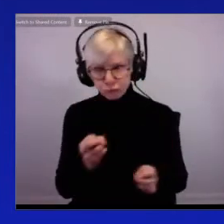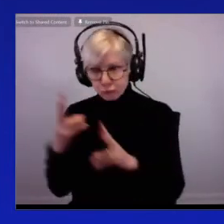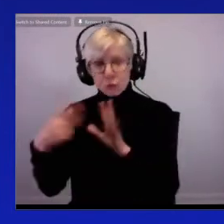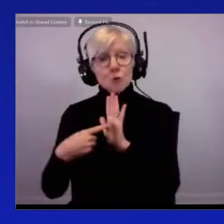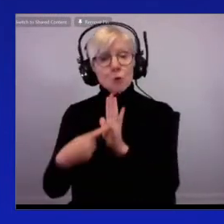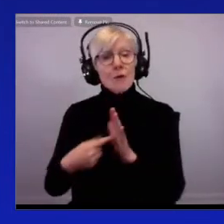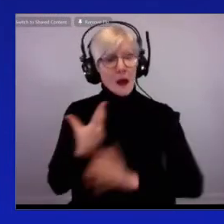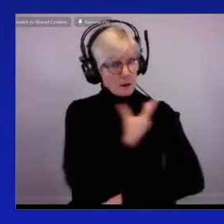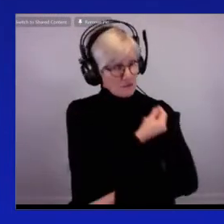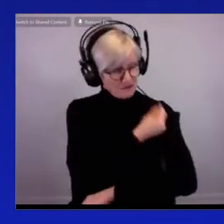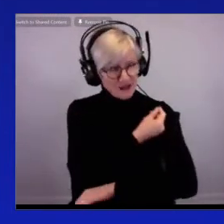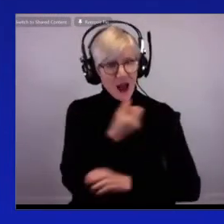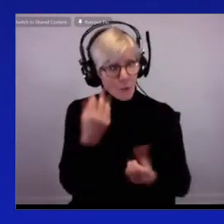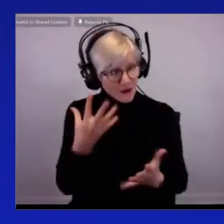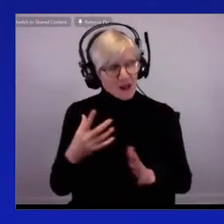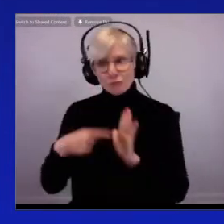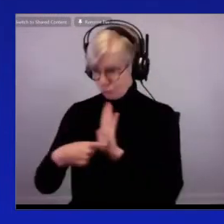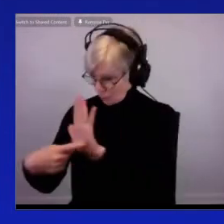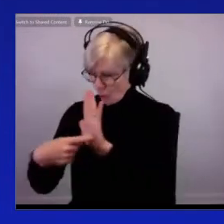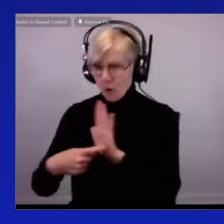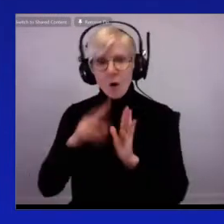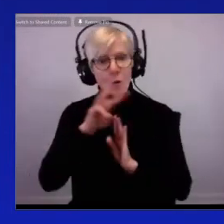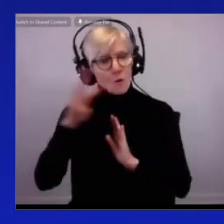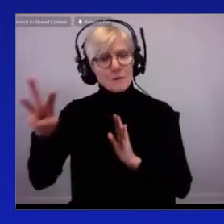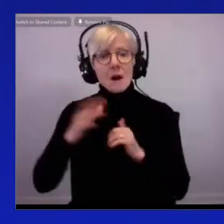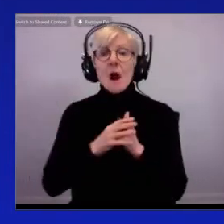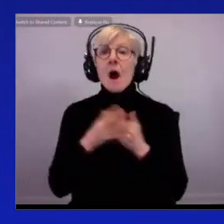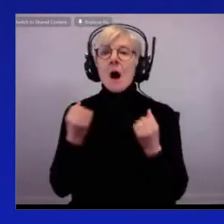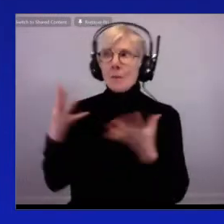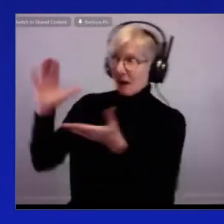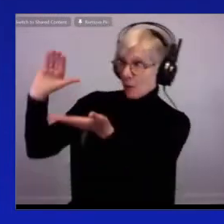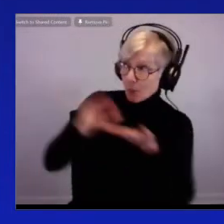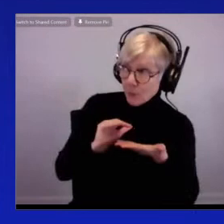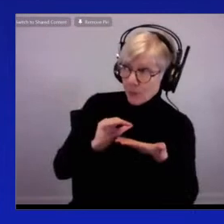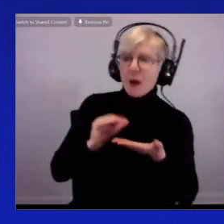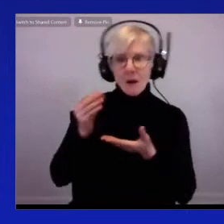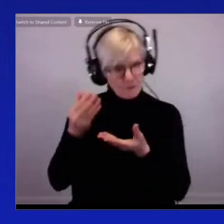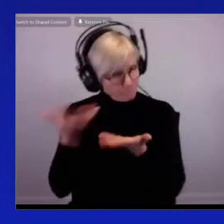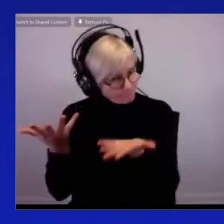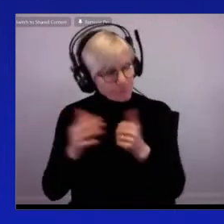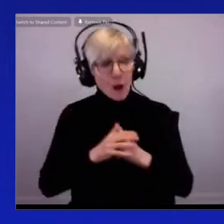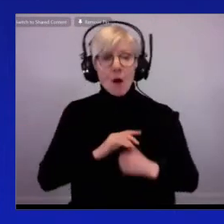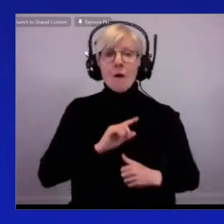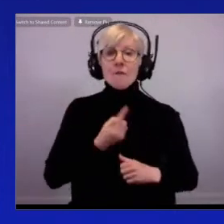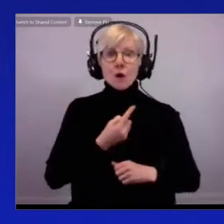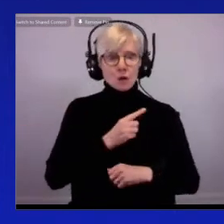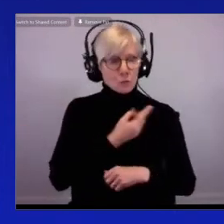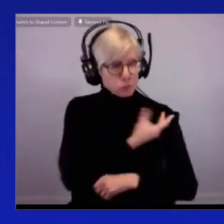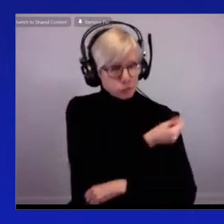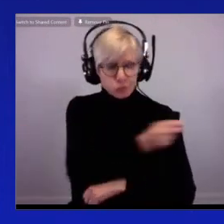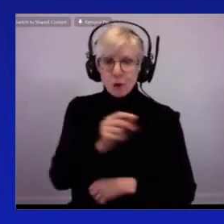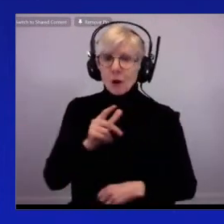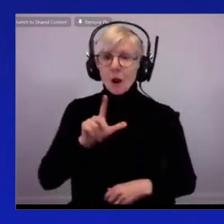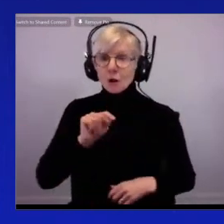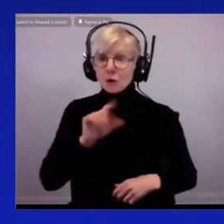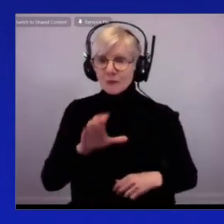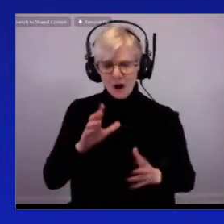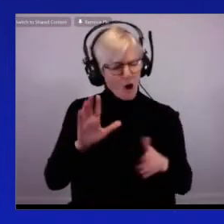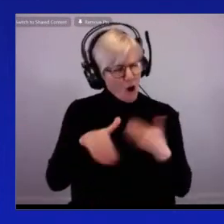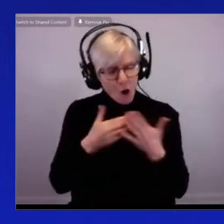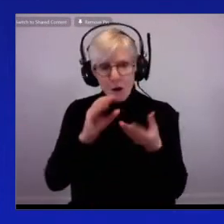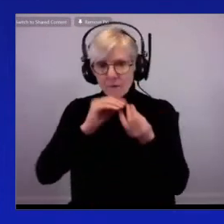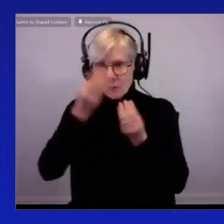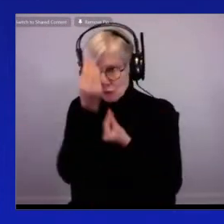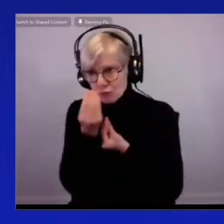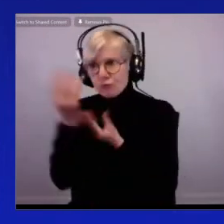doses administered, the number of doses received for the province, and the first doses administered to long-term care home residents. So